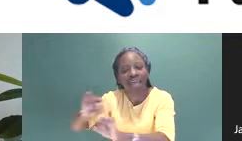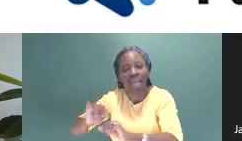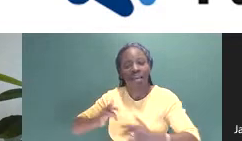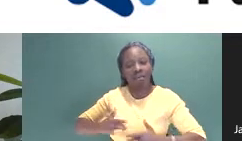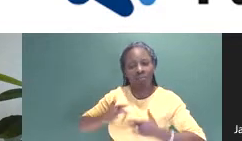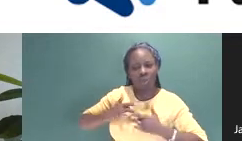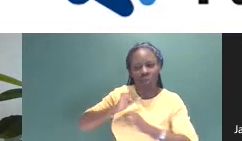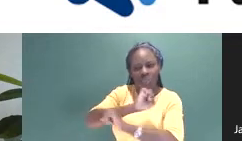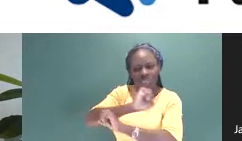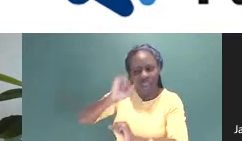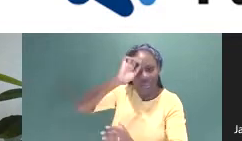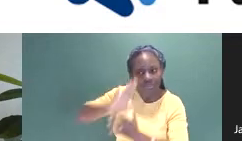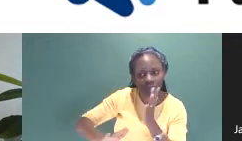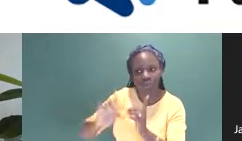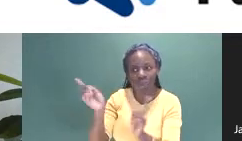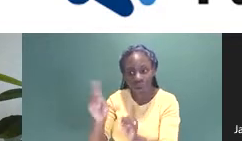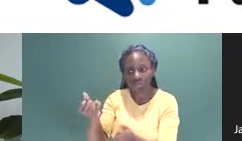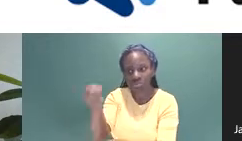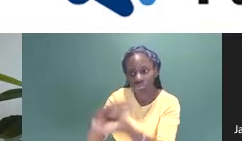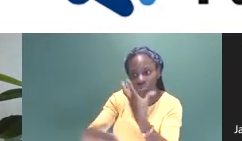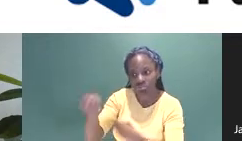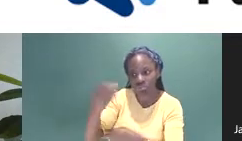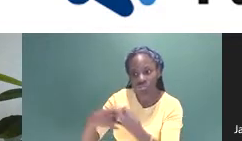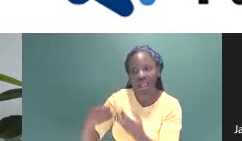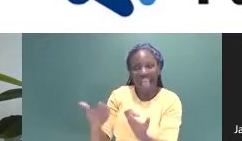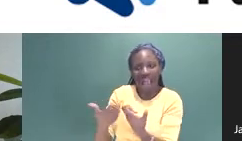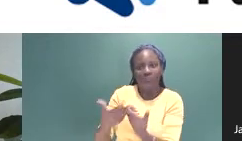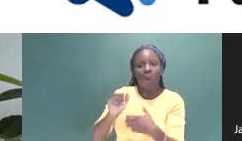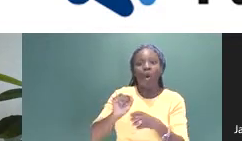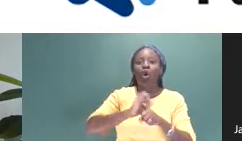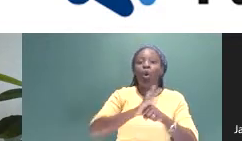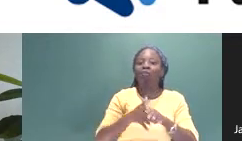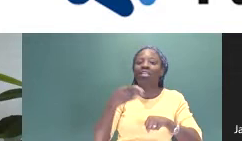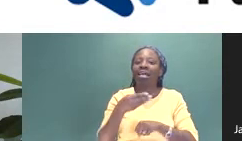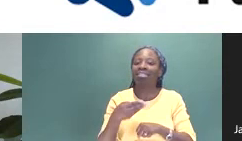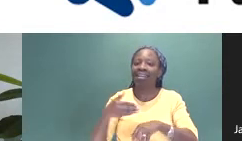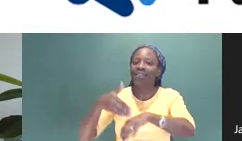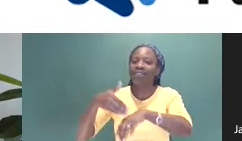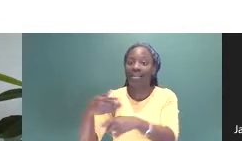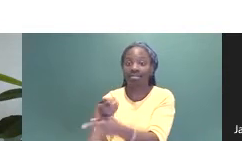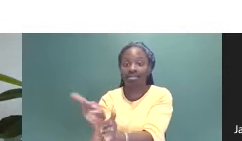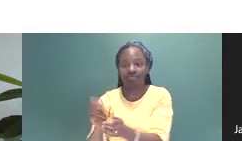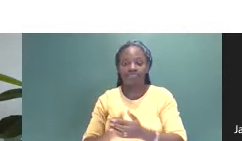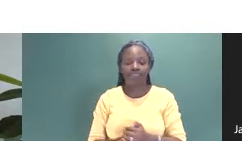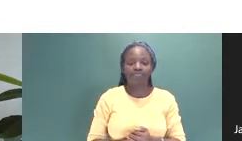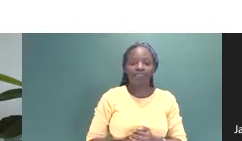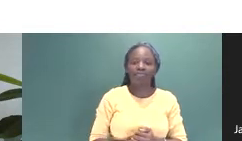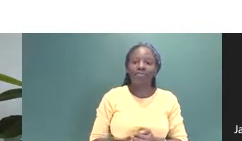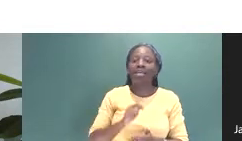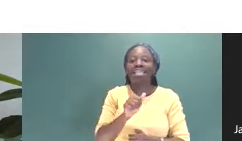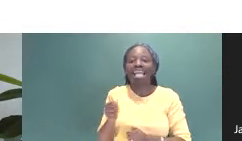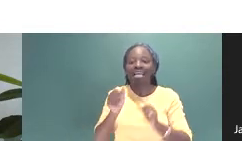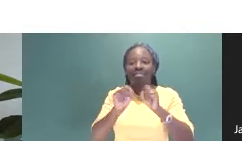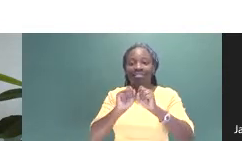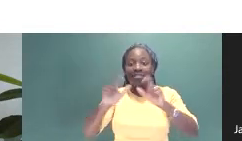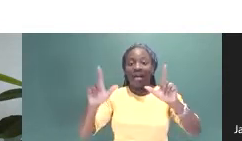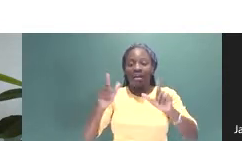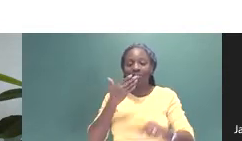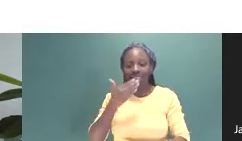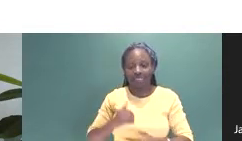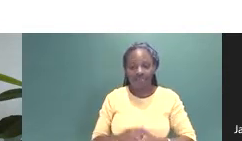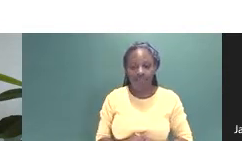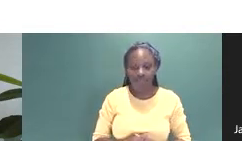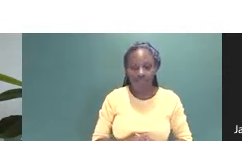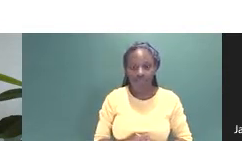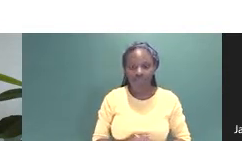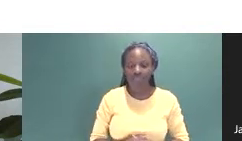they were experiencing the COVID-19 pandemic. Okay, Mary, next slide, please. So this piece of